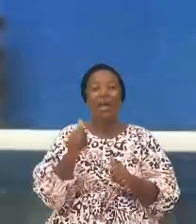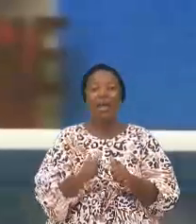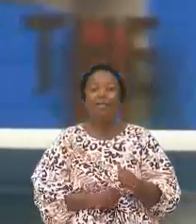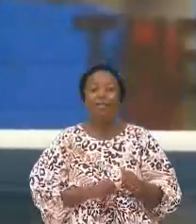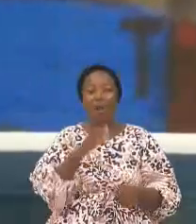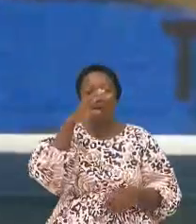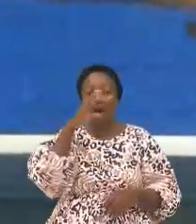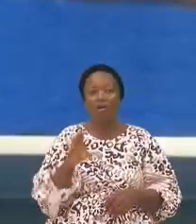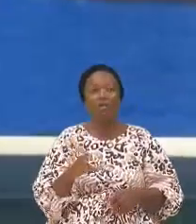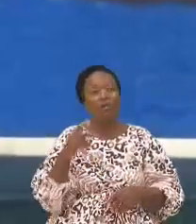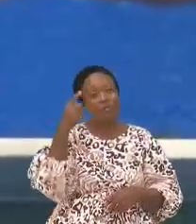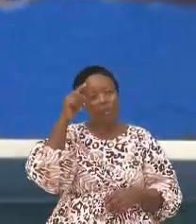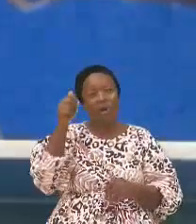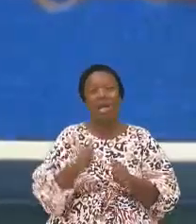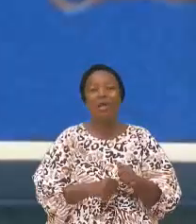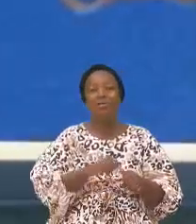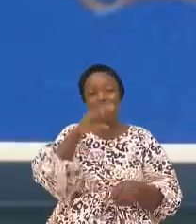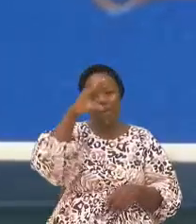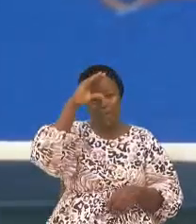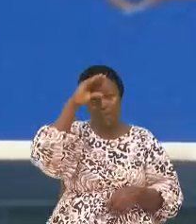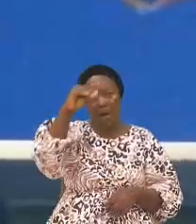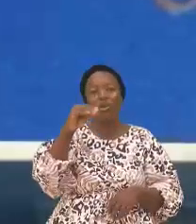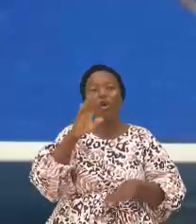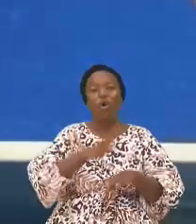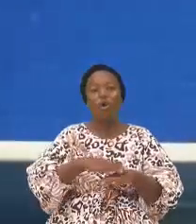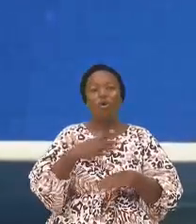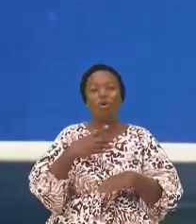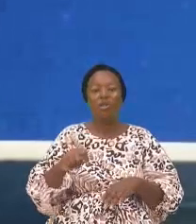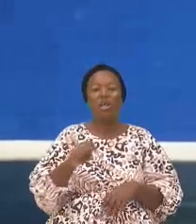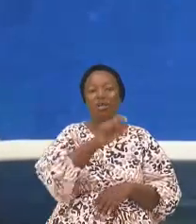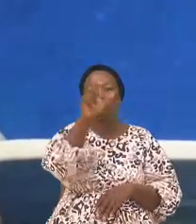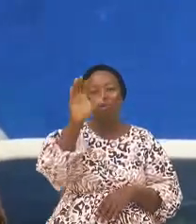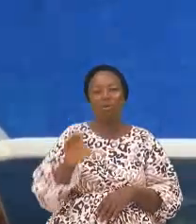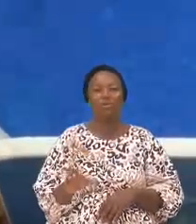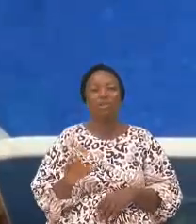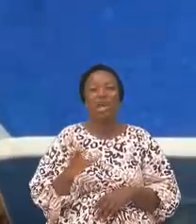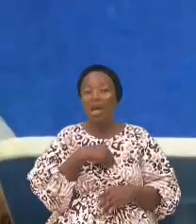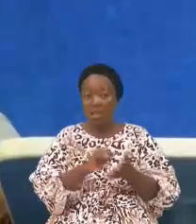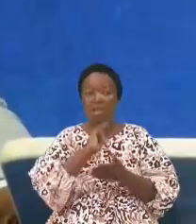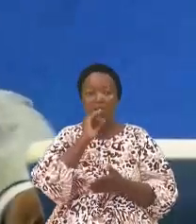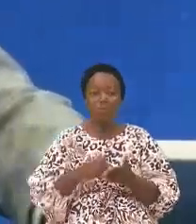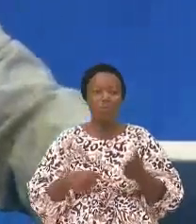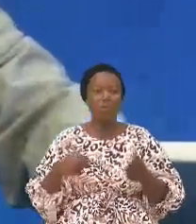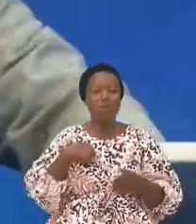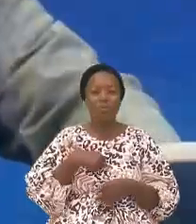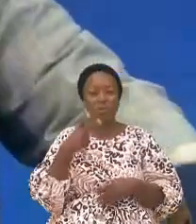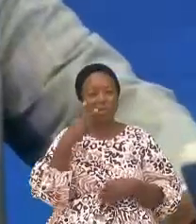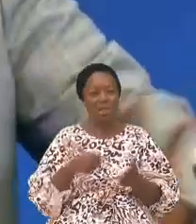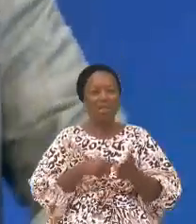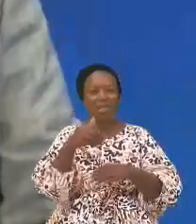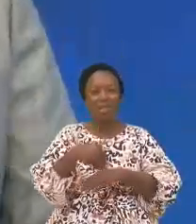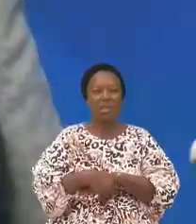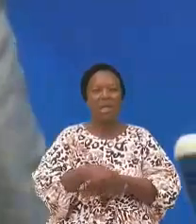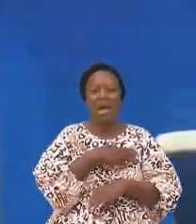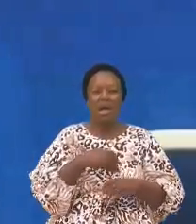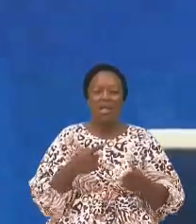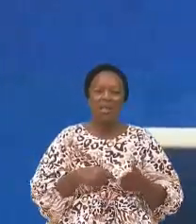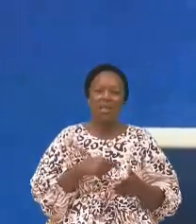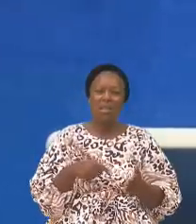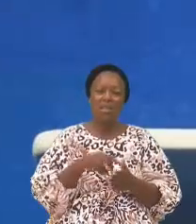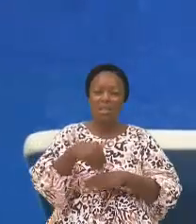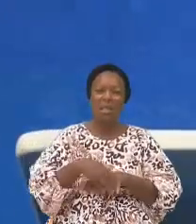Christ canceled every curse for every man on the cross. And that's what